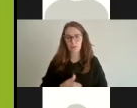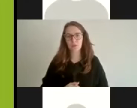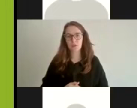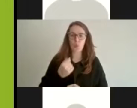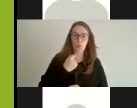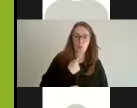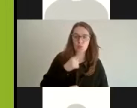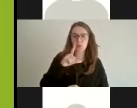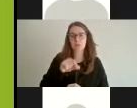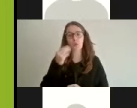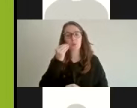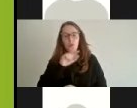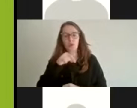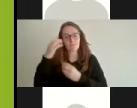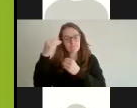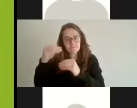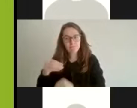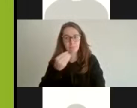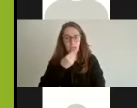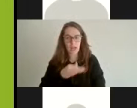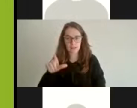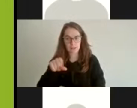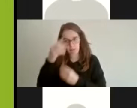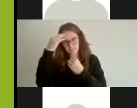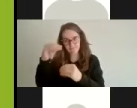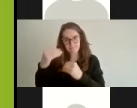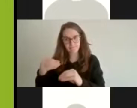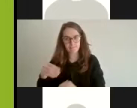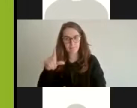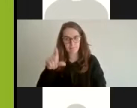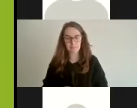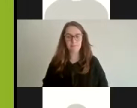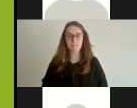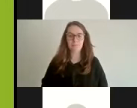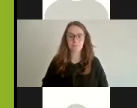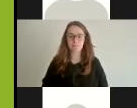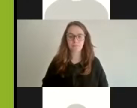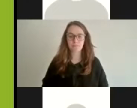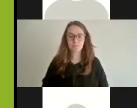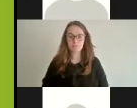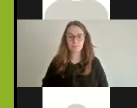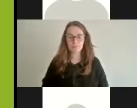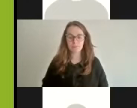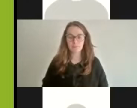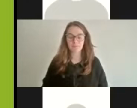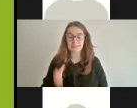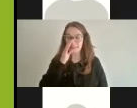are teaching kids also. It's easier teaching kids because they are